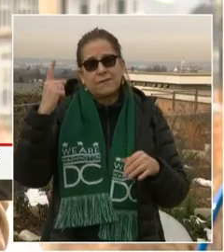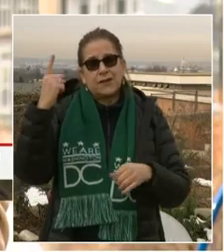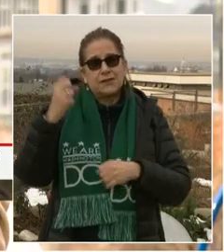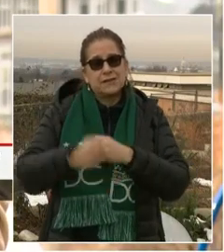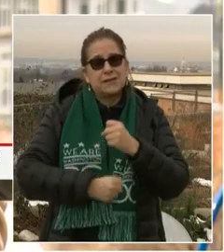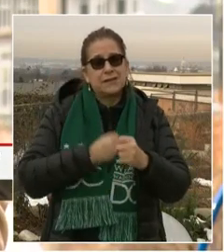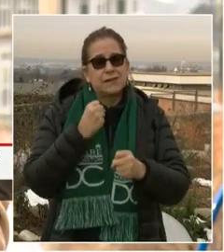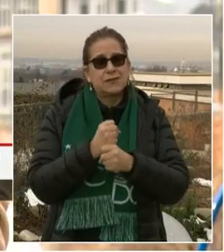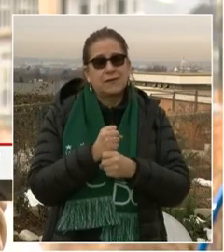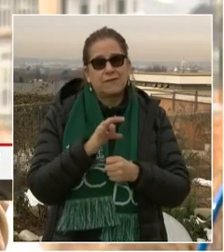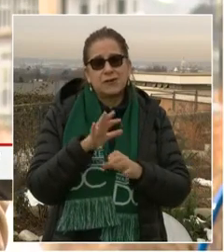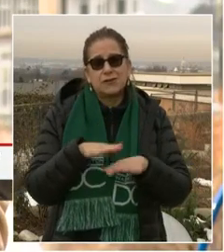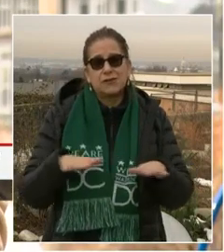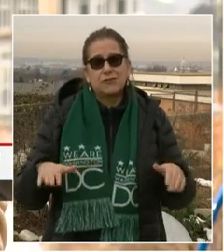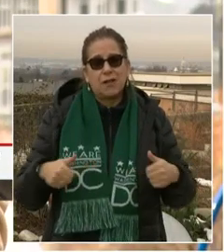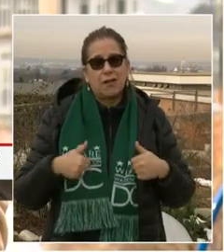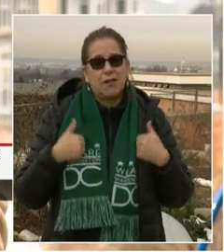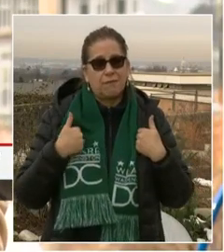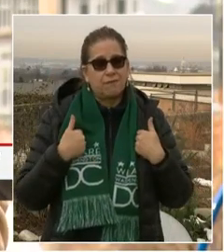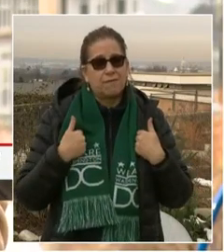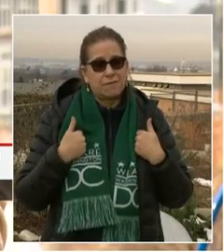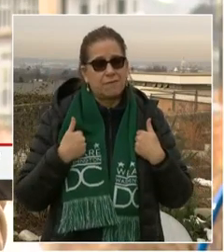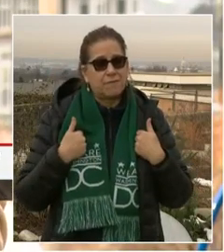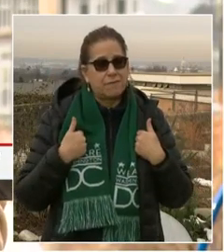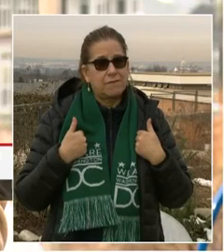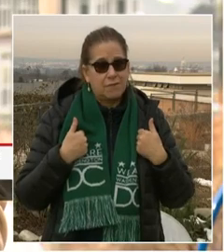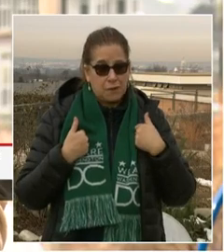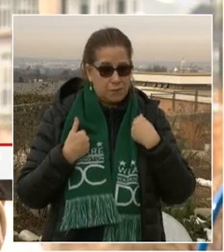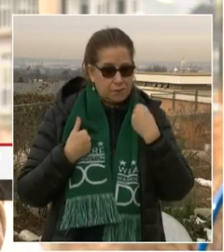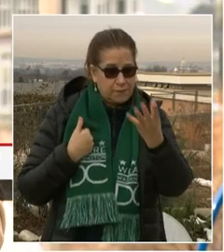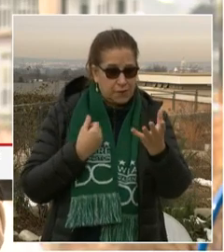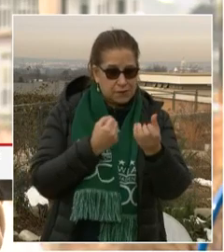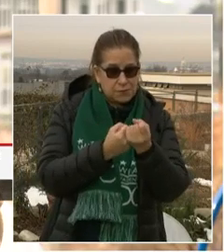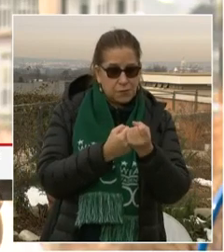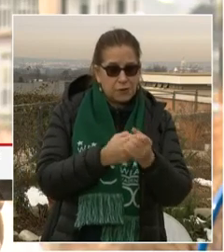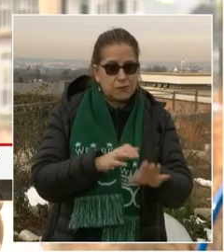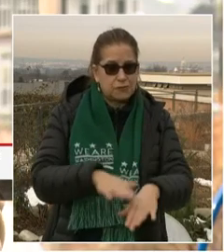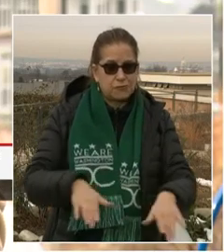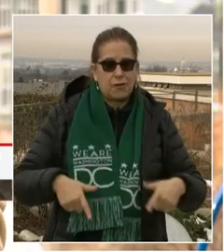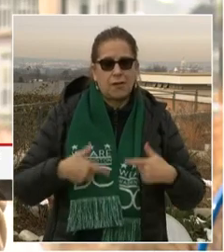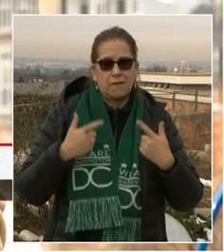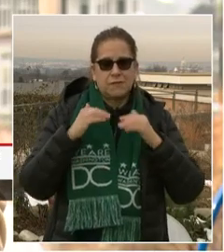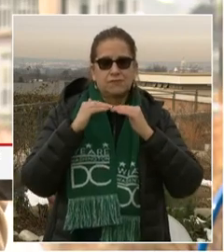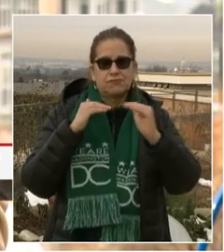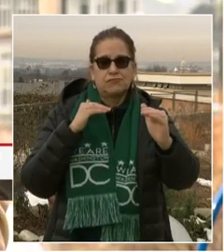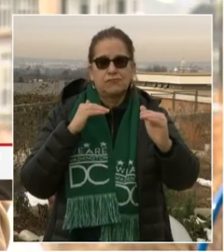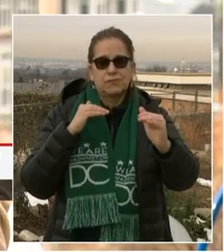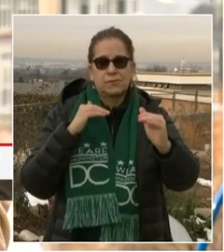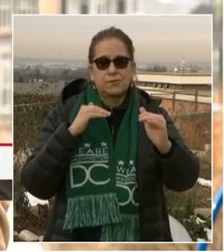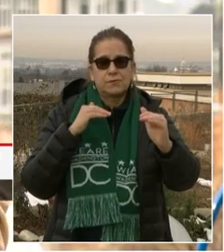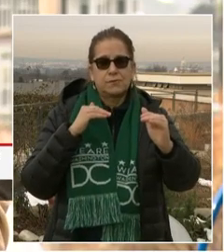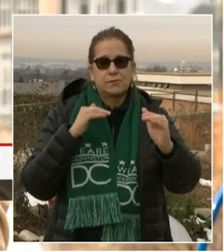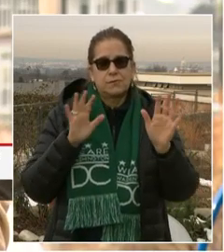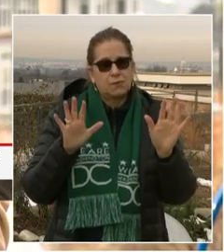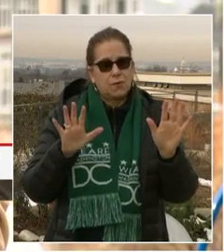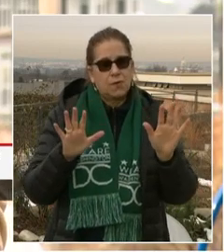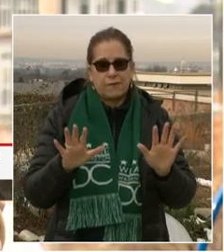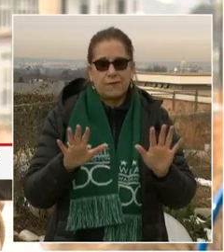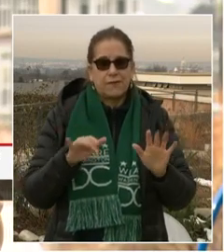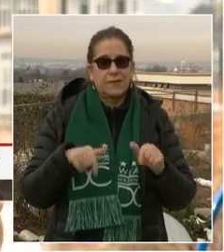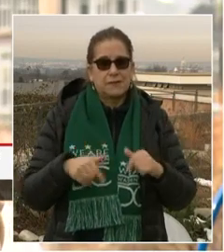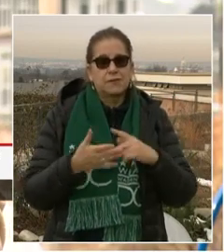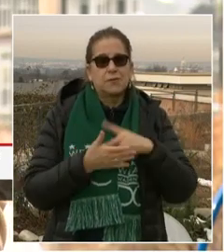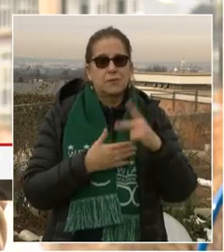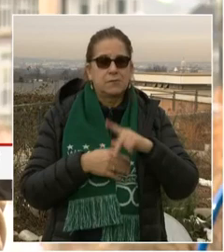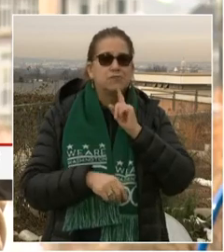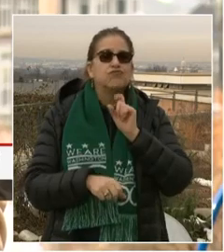this new initiative, 132 mothers and expecting mothers during the perinatal period will receive unrestricted cash assistance from